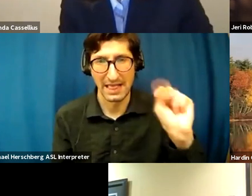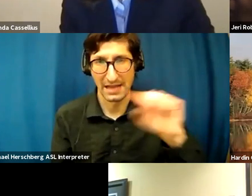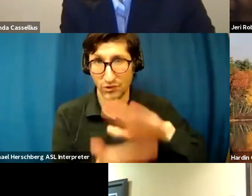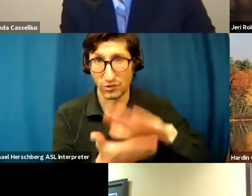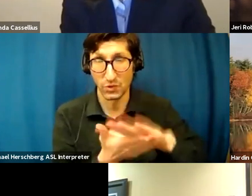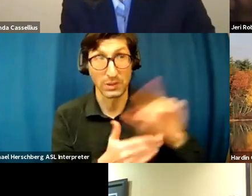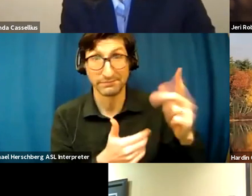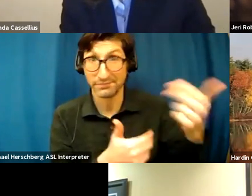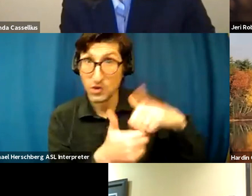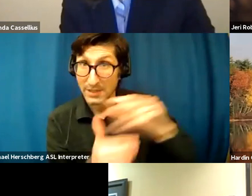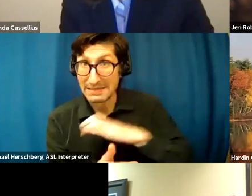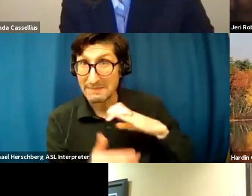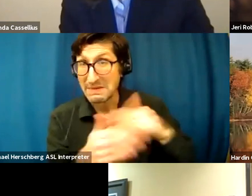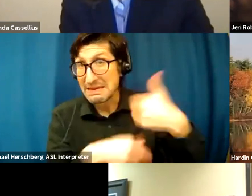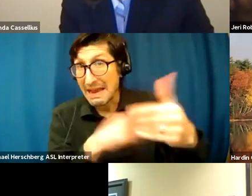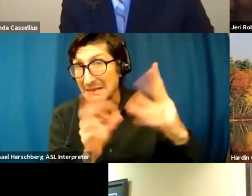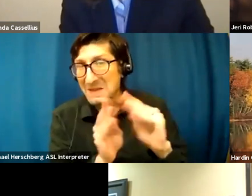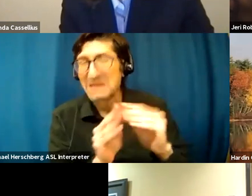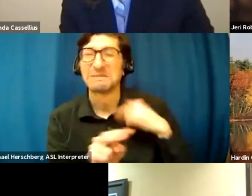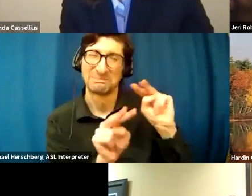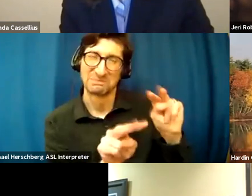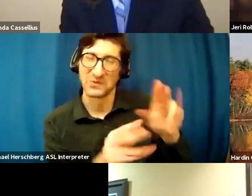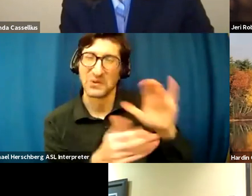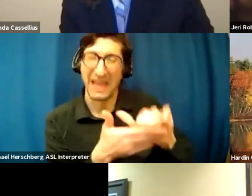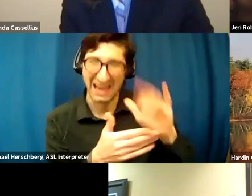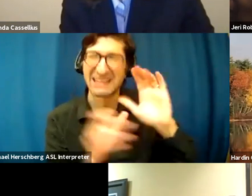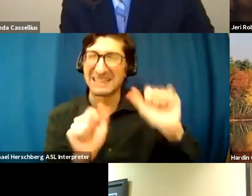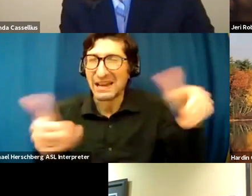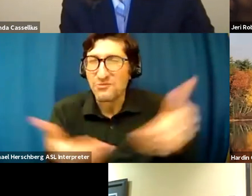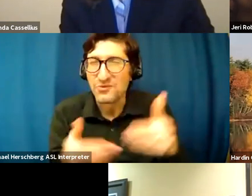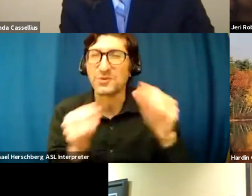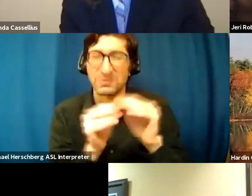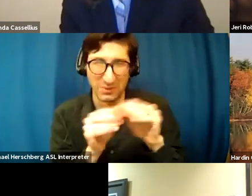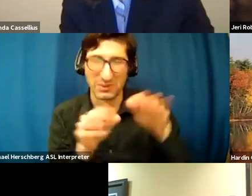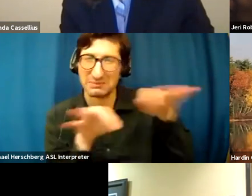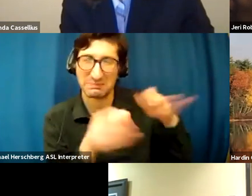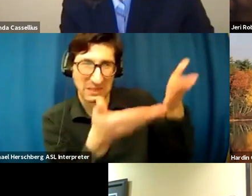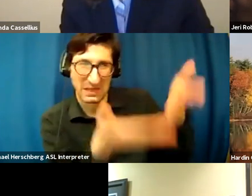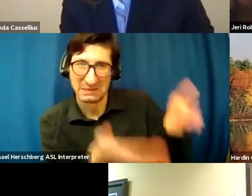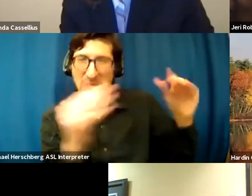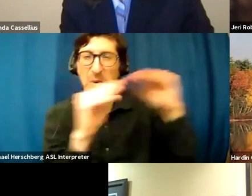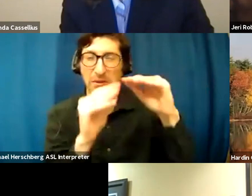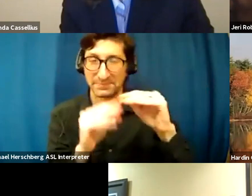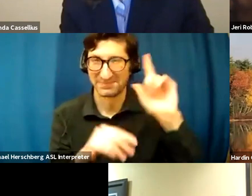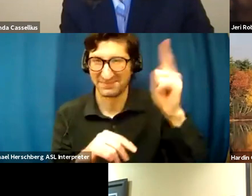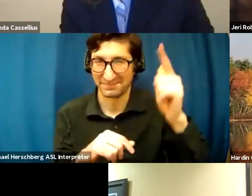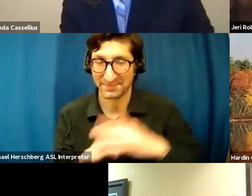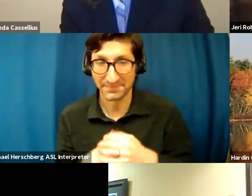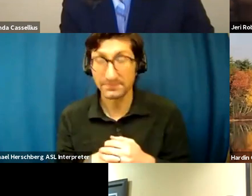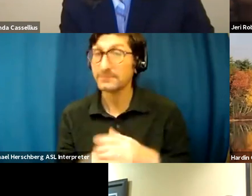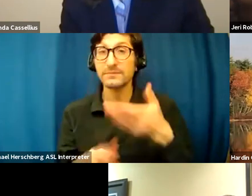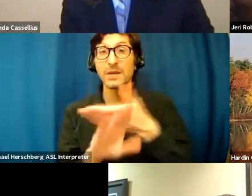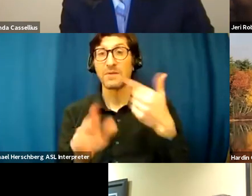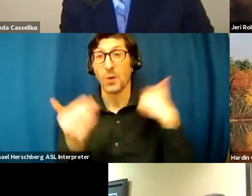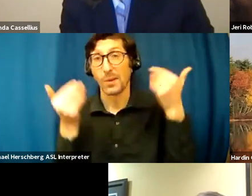committee at our next meeting and introducing him further to the community. Before we move on with our agenda for